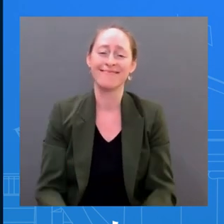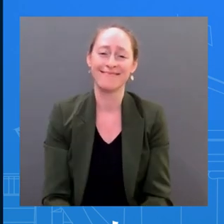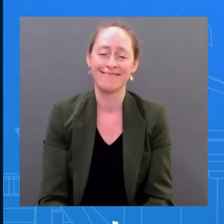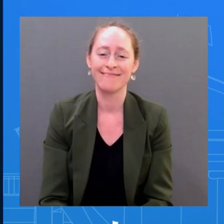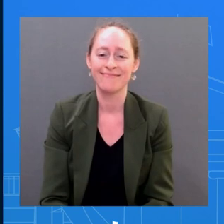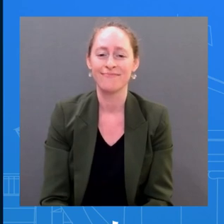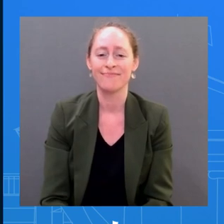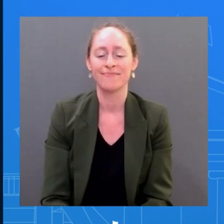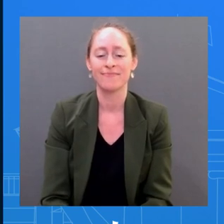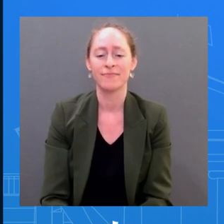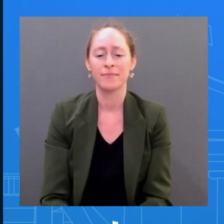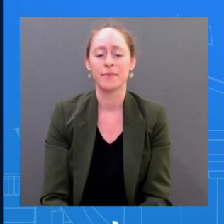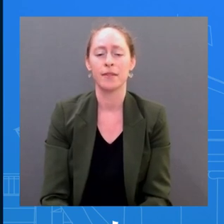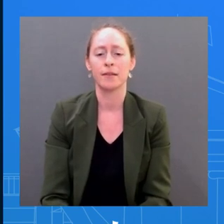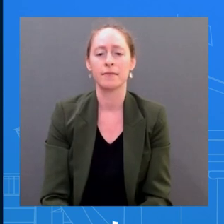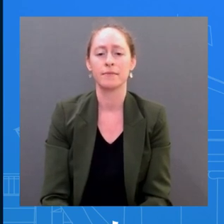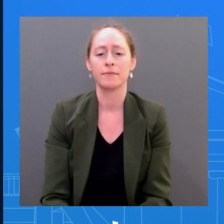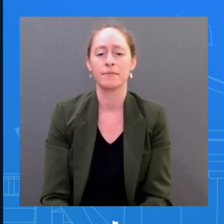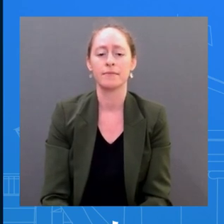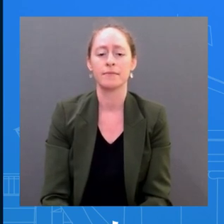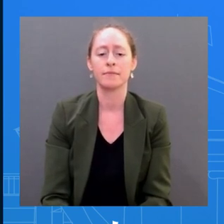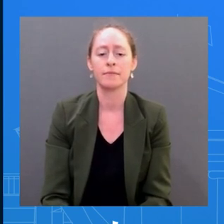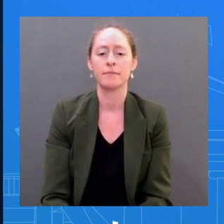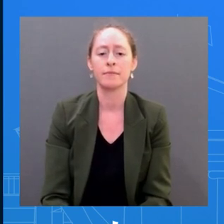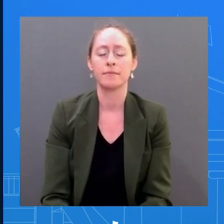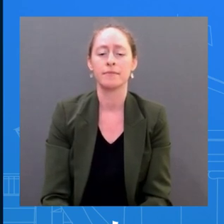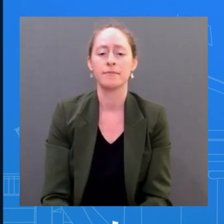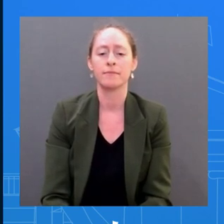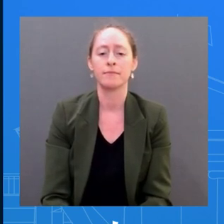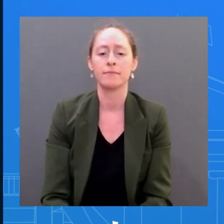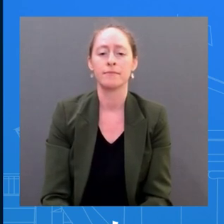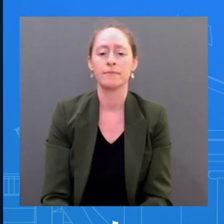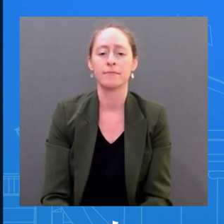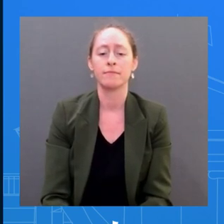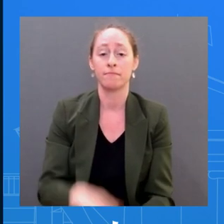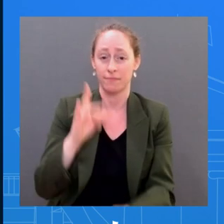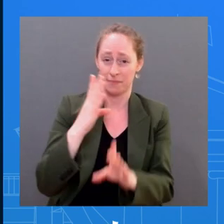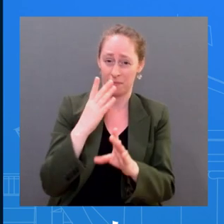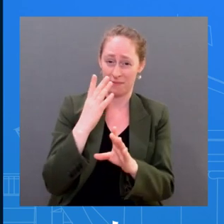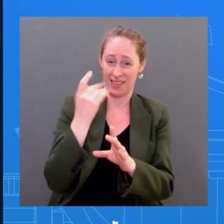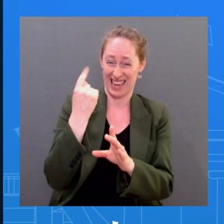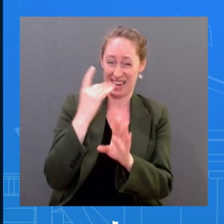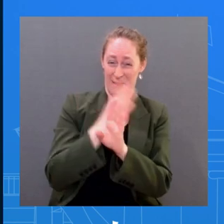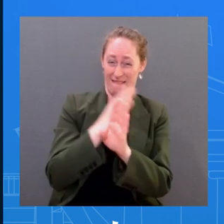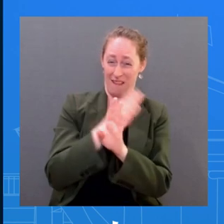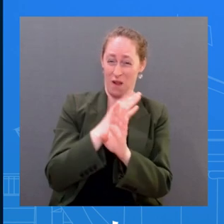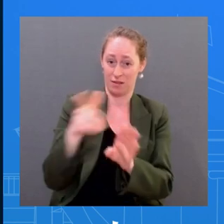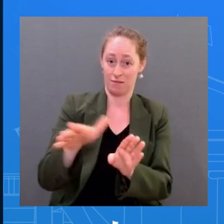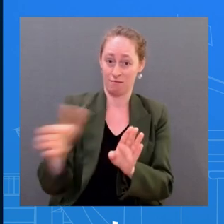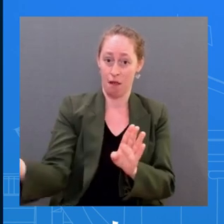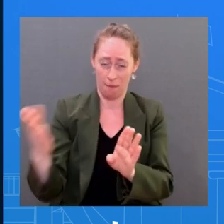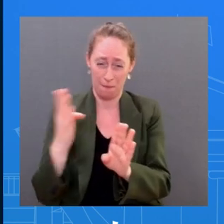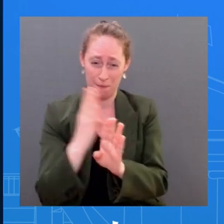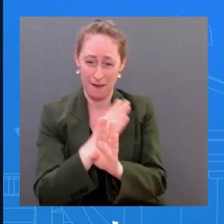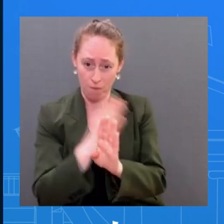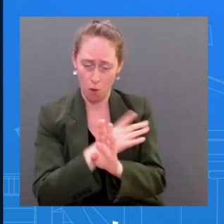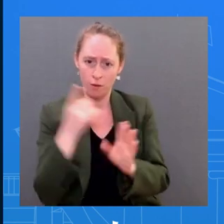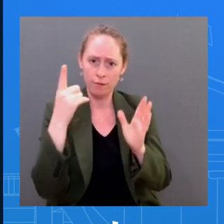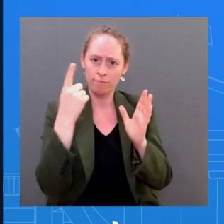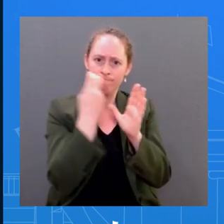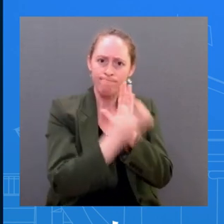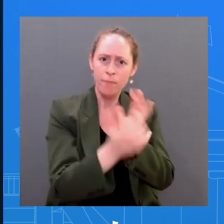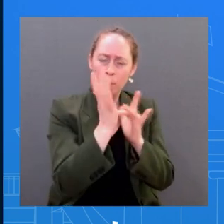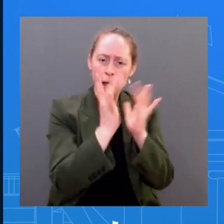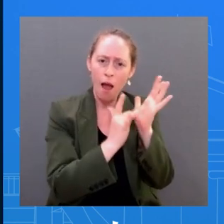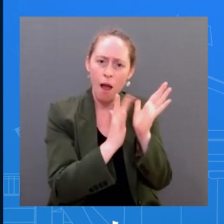The week prior to her passing, she'd been preparing to read a verse from the Bible for the next Wednesday night's church service. The verse